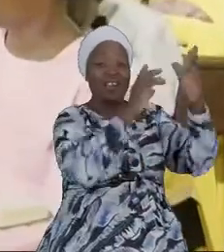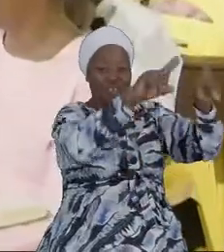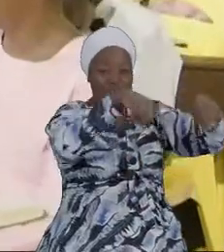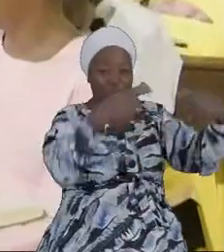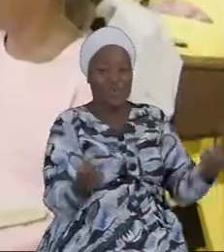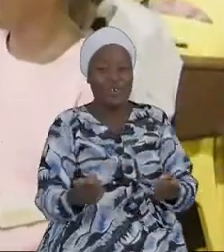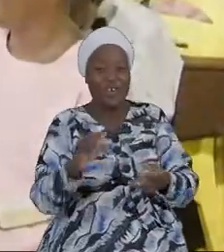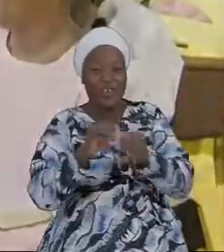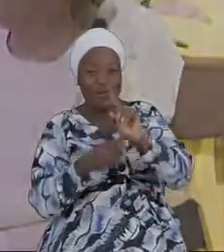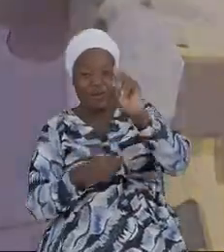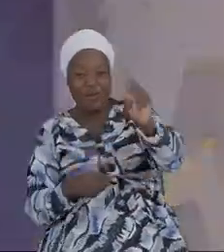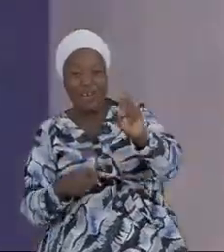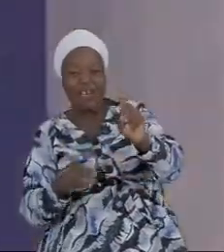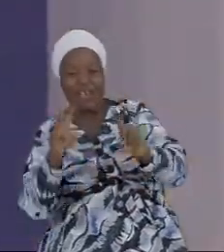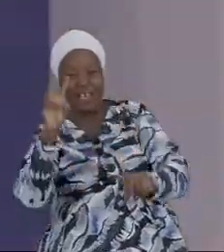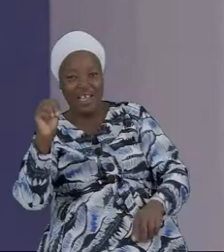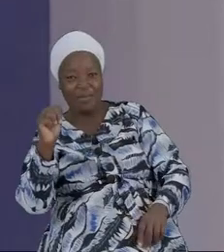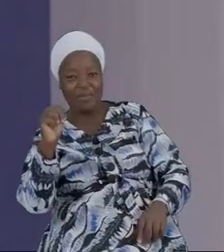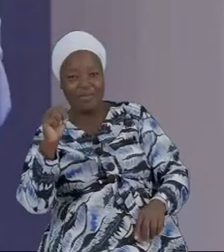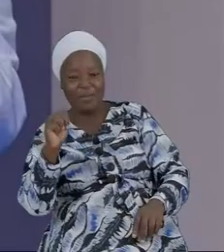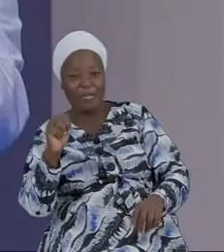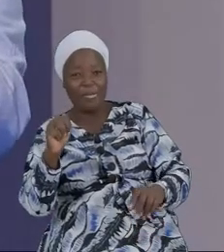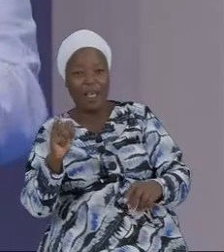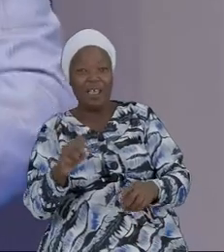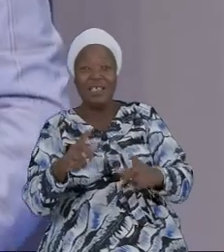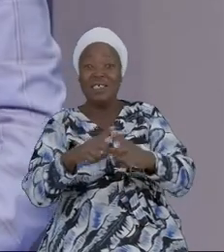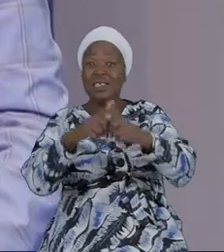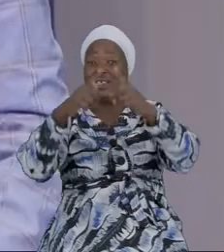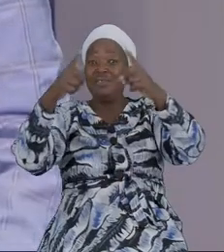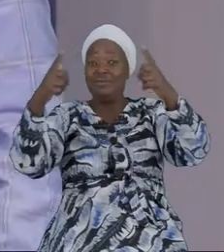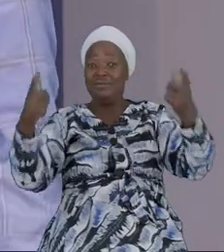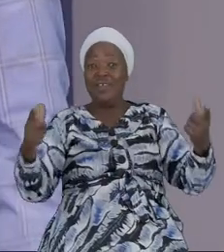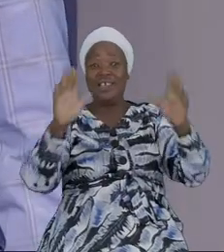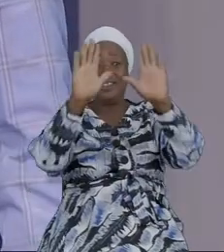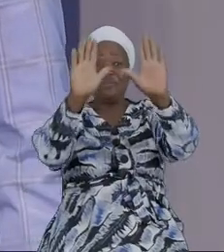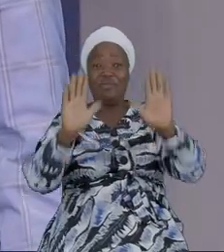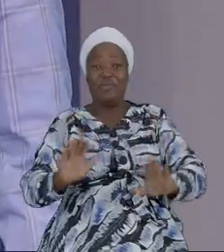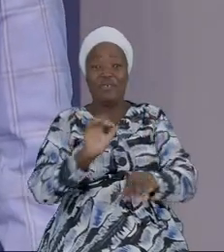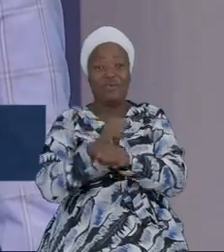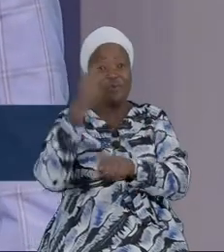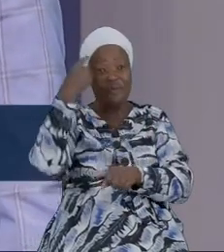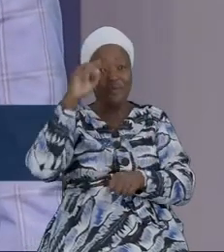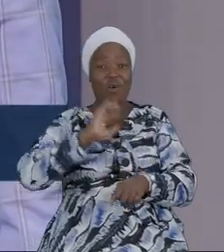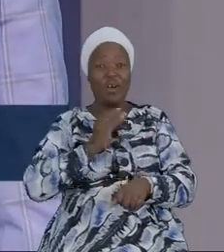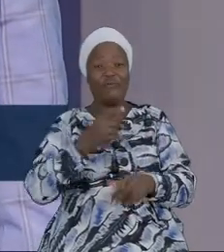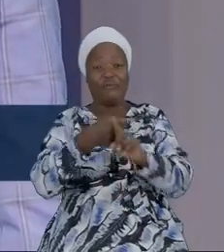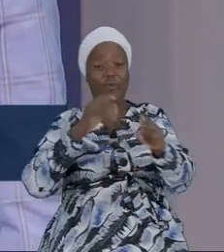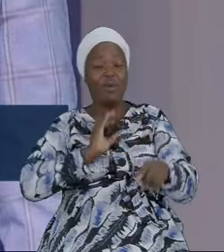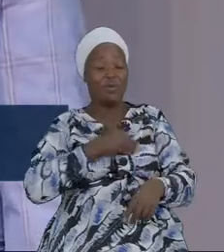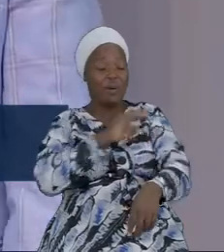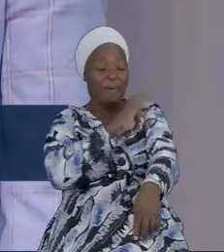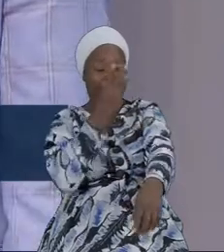Number one, M, manifold miracles from our mighty